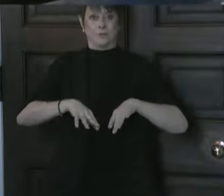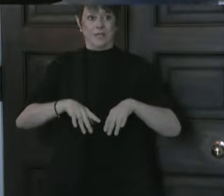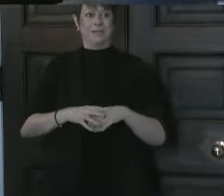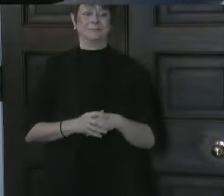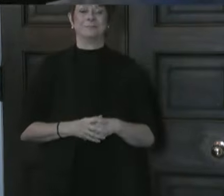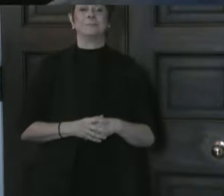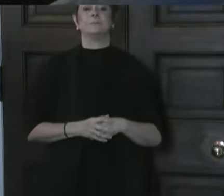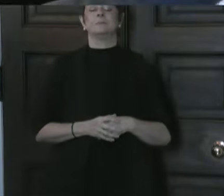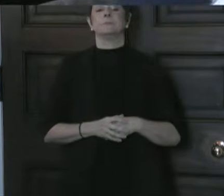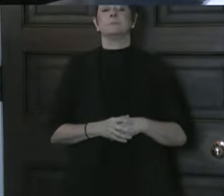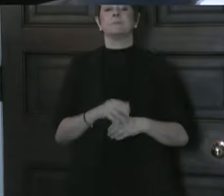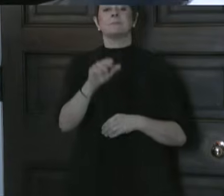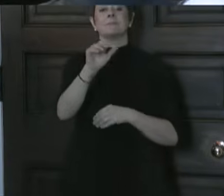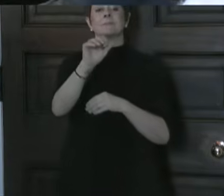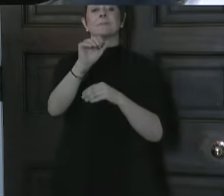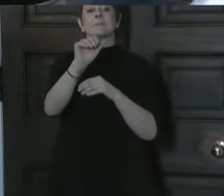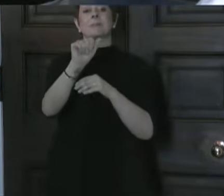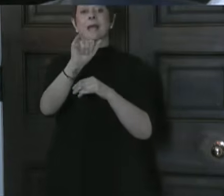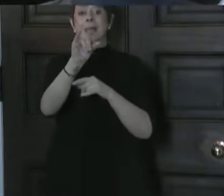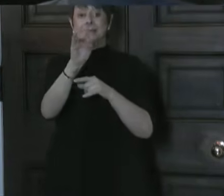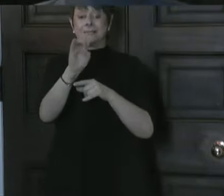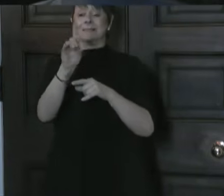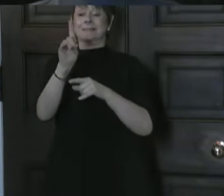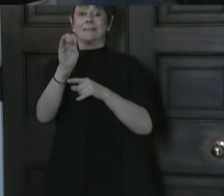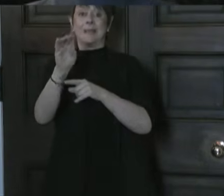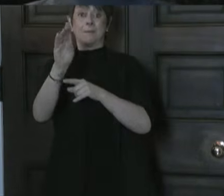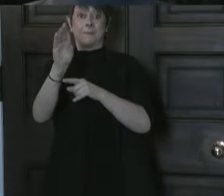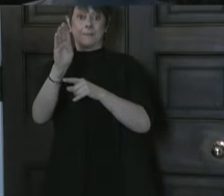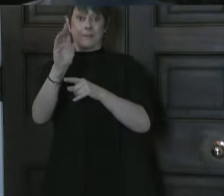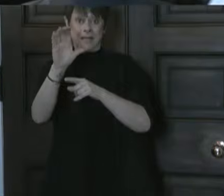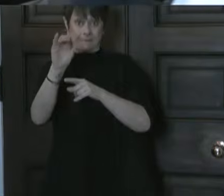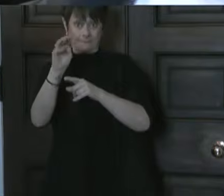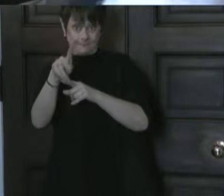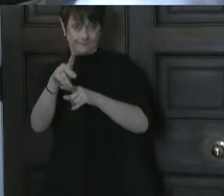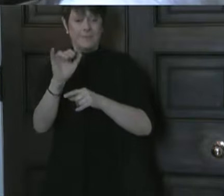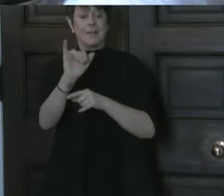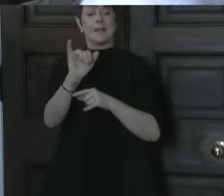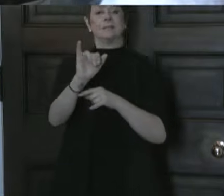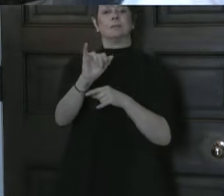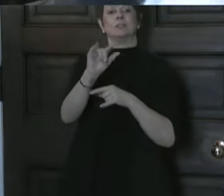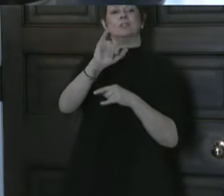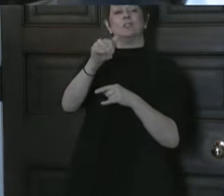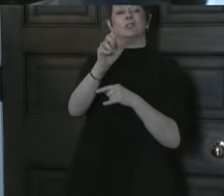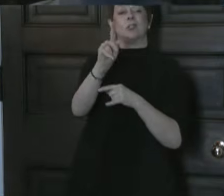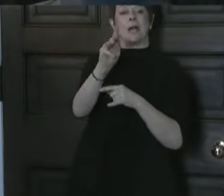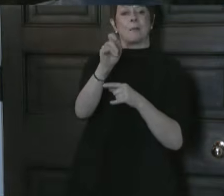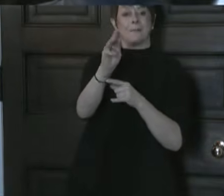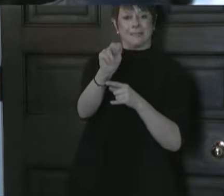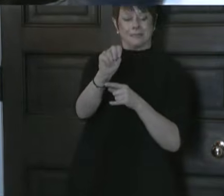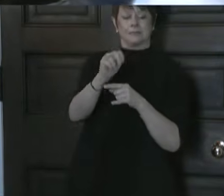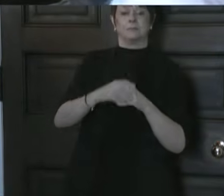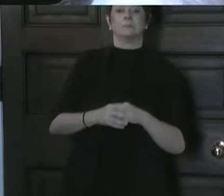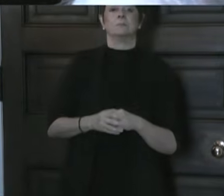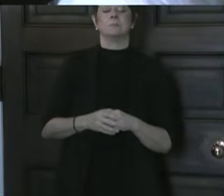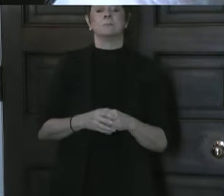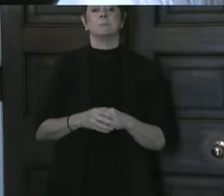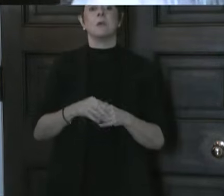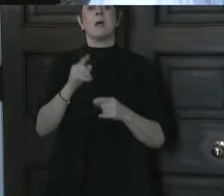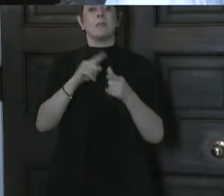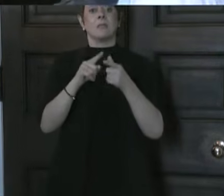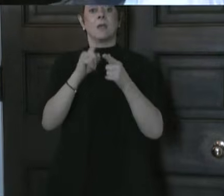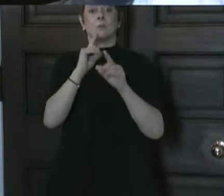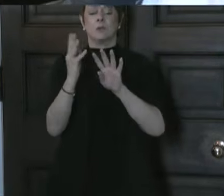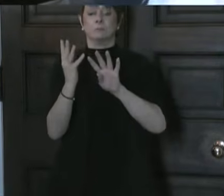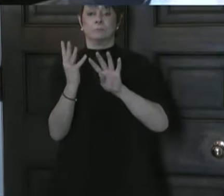aide-de-camp Kathy Jackman, and then remain standing if you are able for the departure of their honours, the Deputy Premier,